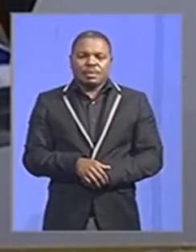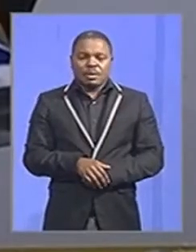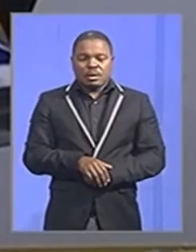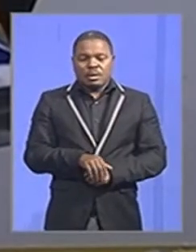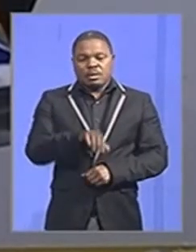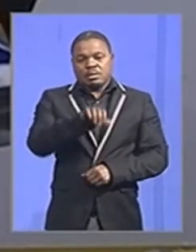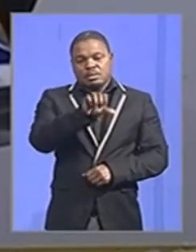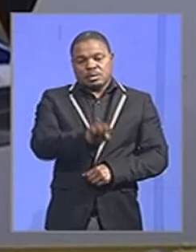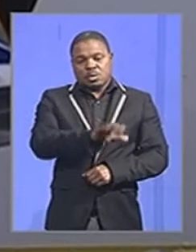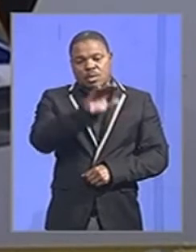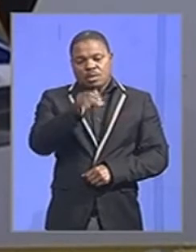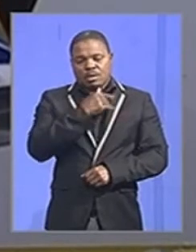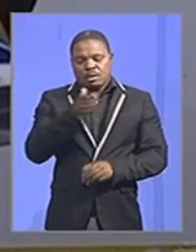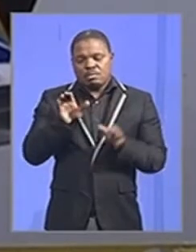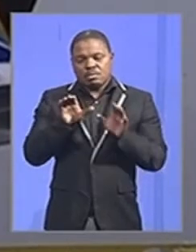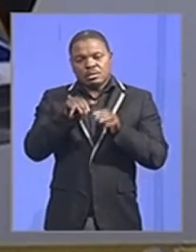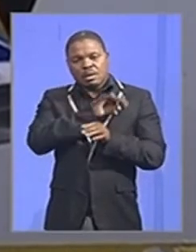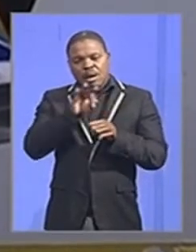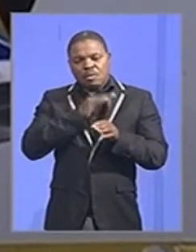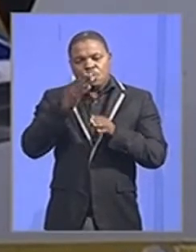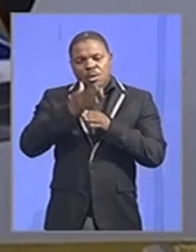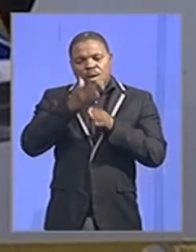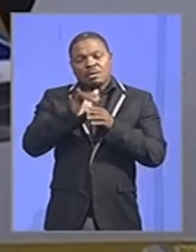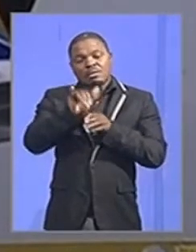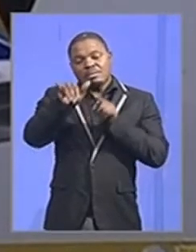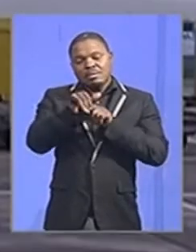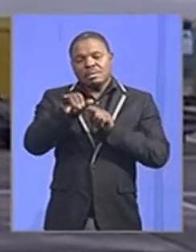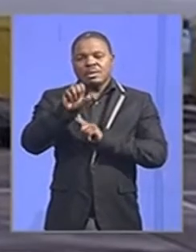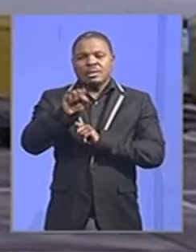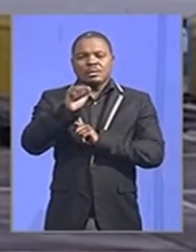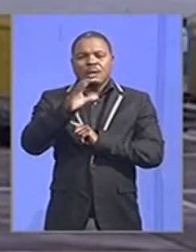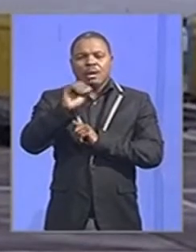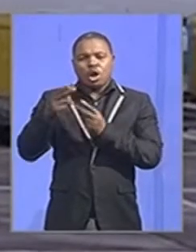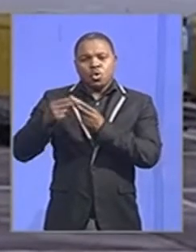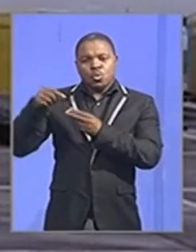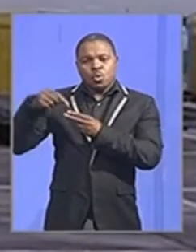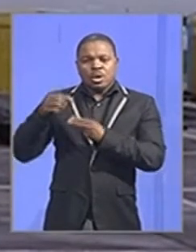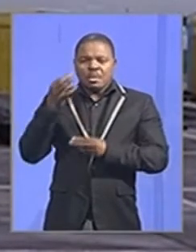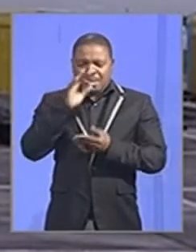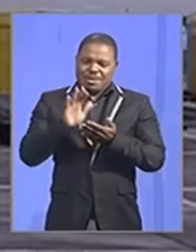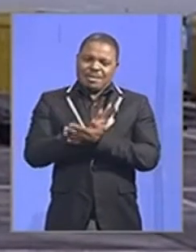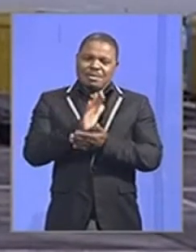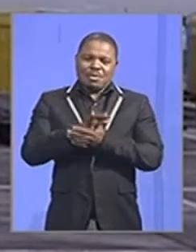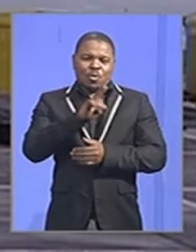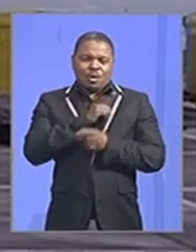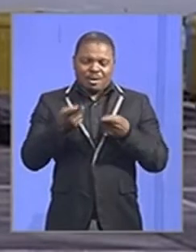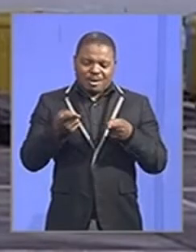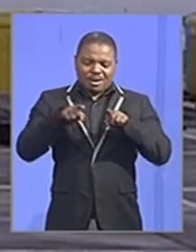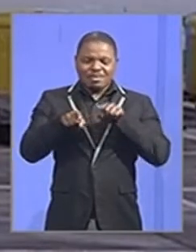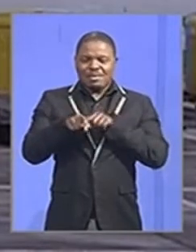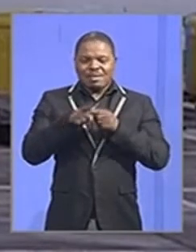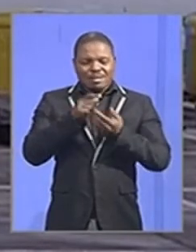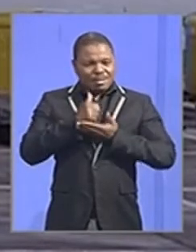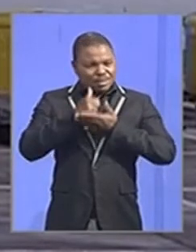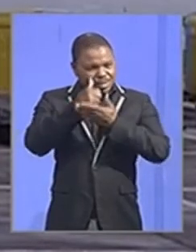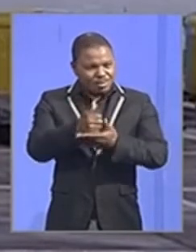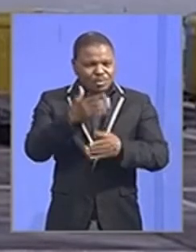South African Cabin Crew Association, SAA, e re e thabetse hore tumelano ena e ntjha e tlo thusa ho